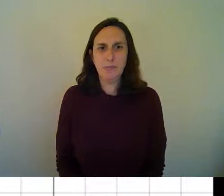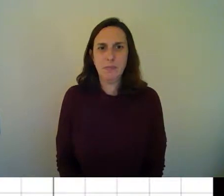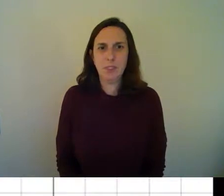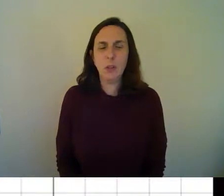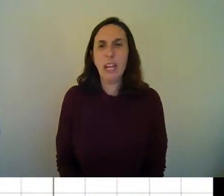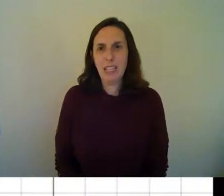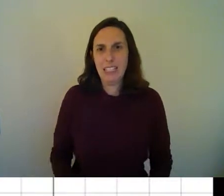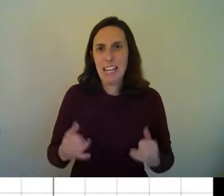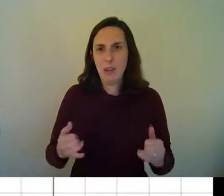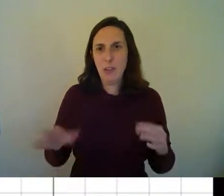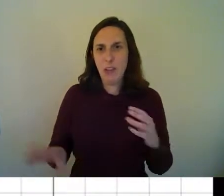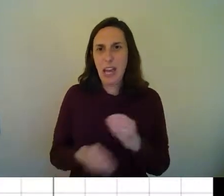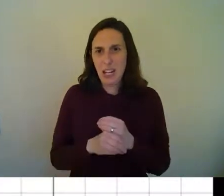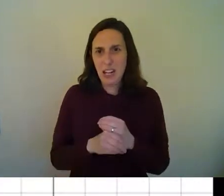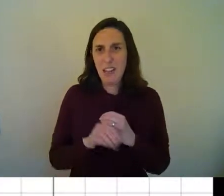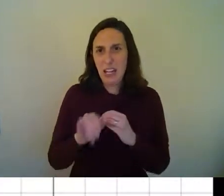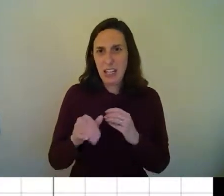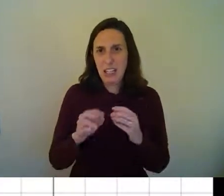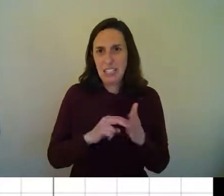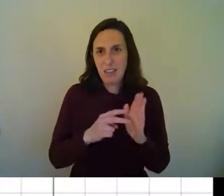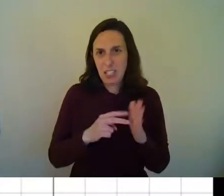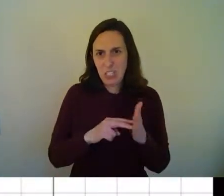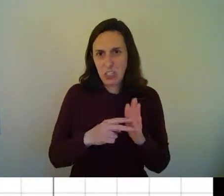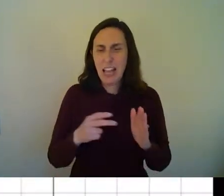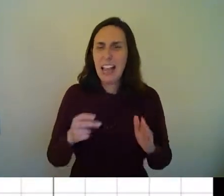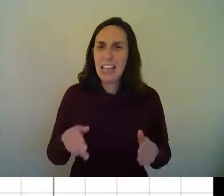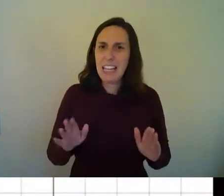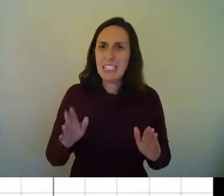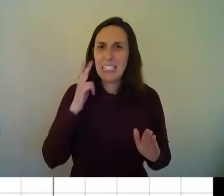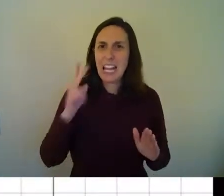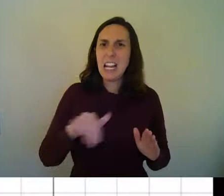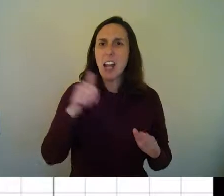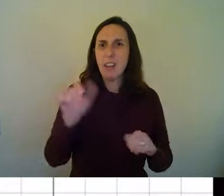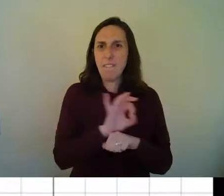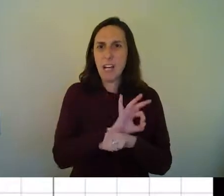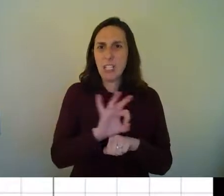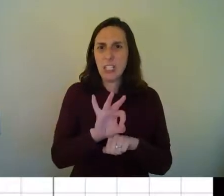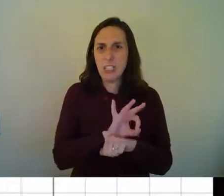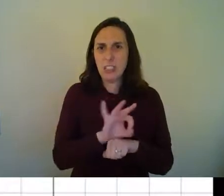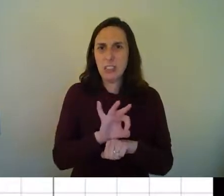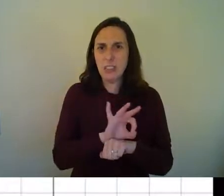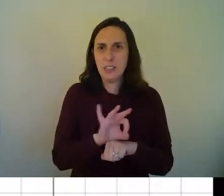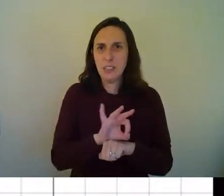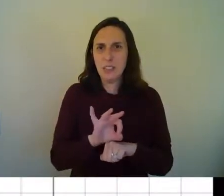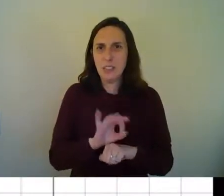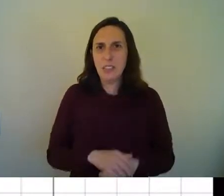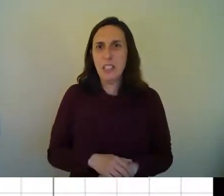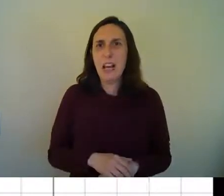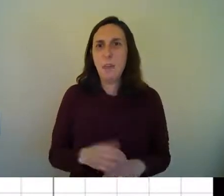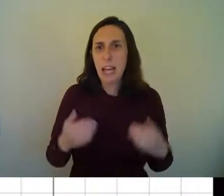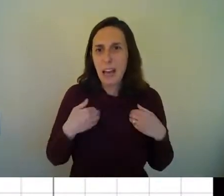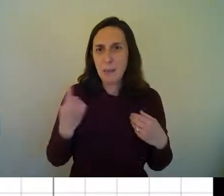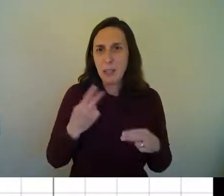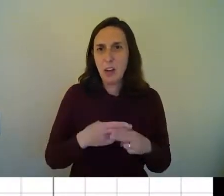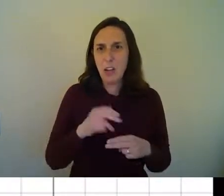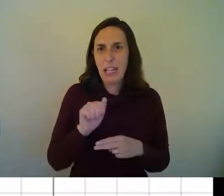at another function. So go back to red for my function, and just realize that we're going to have these things called asymptotes, and we're going to